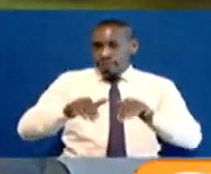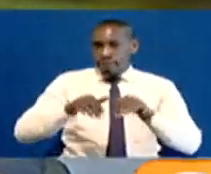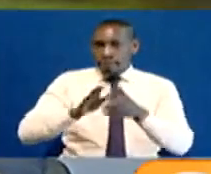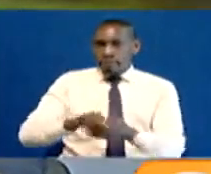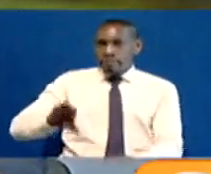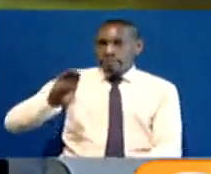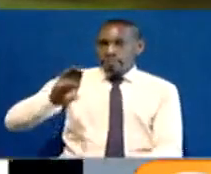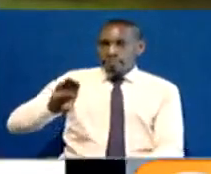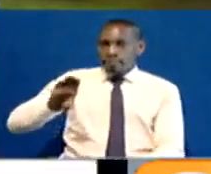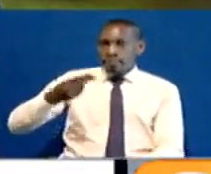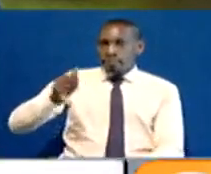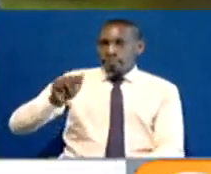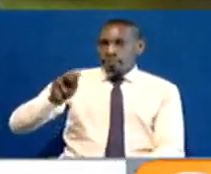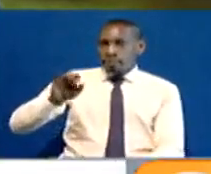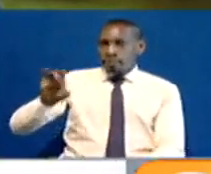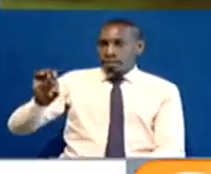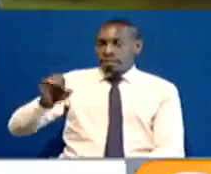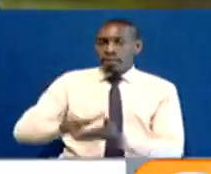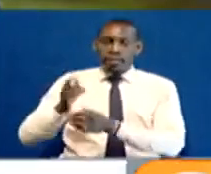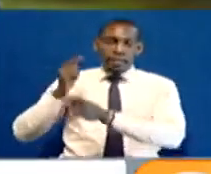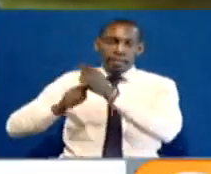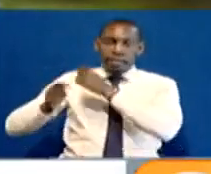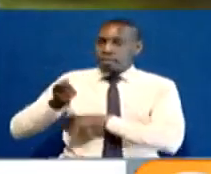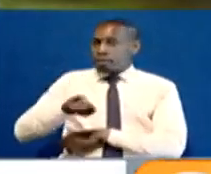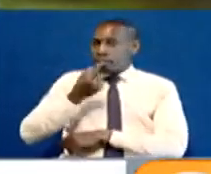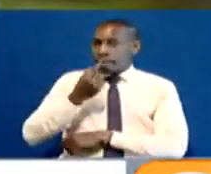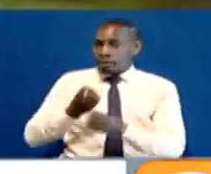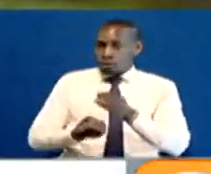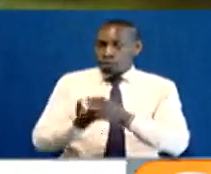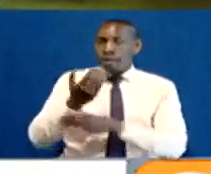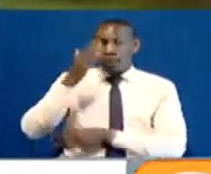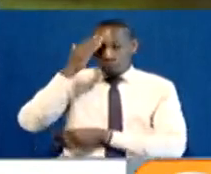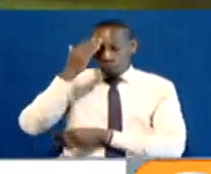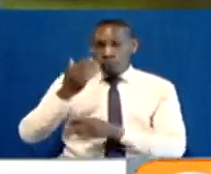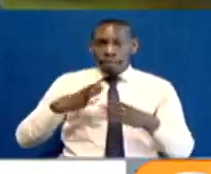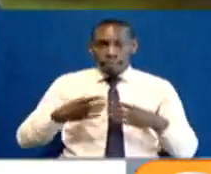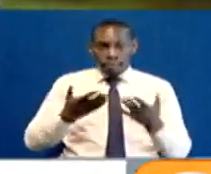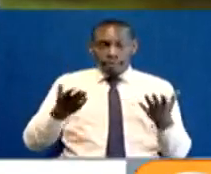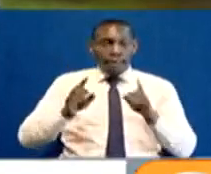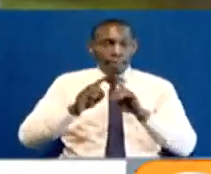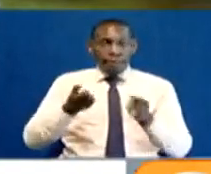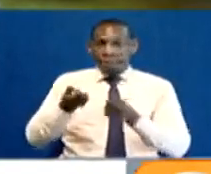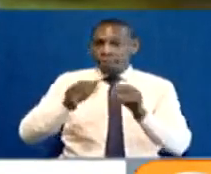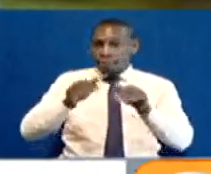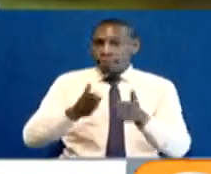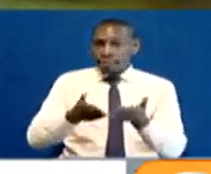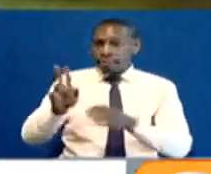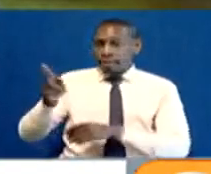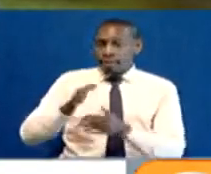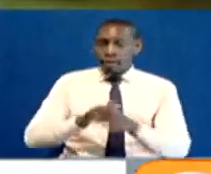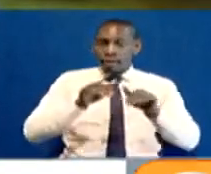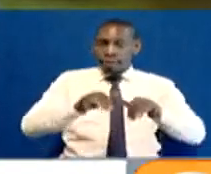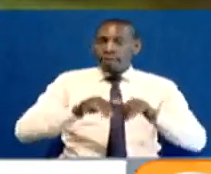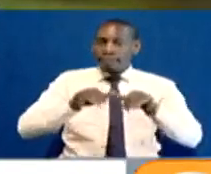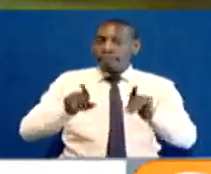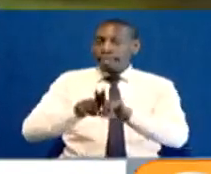And chamomile is one of the most ancient medicinal herbs known to mankind. But very few farmers in Kenya have ventured into